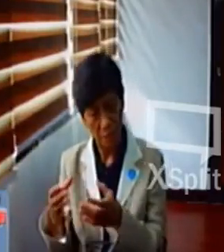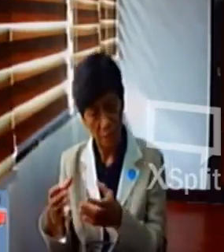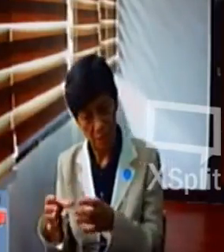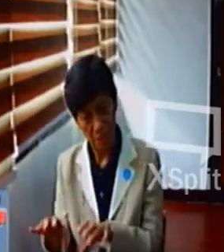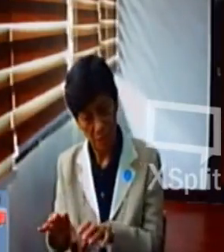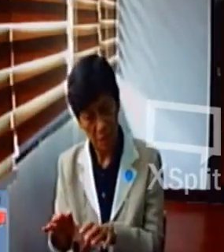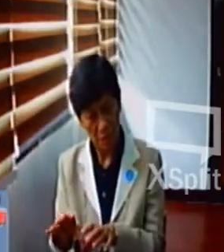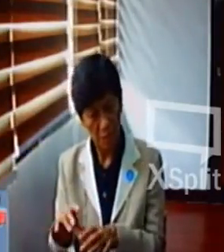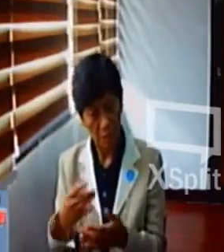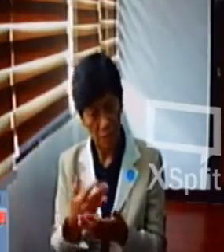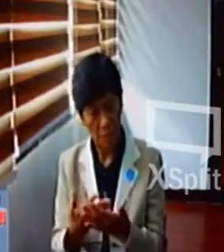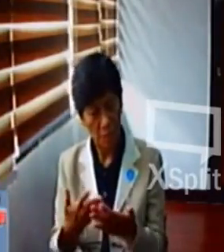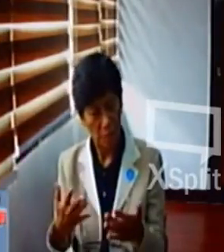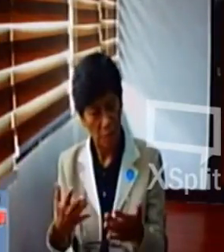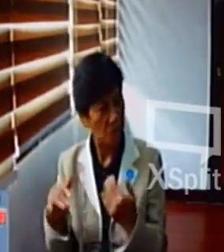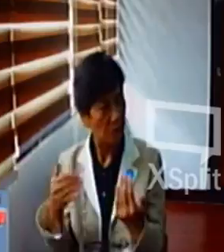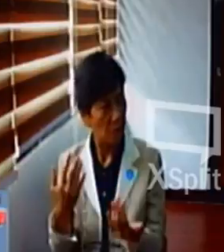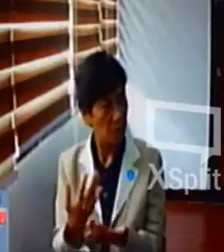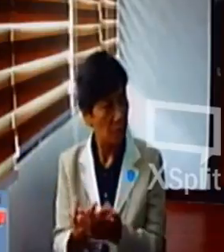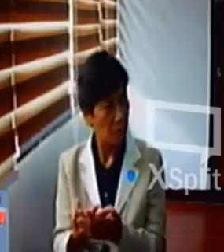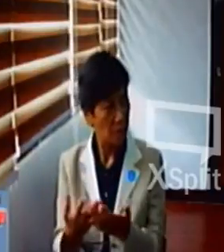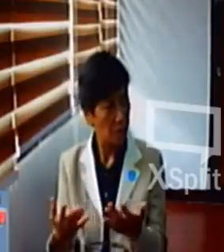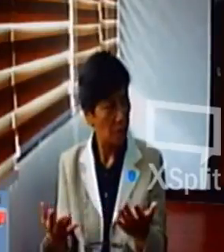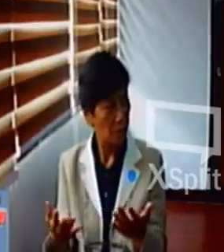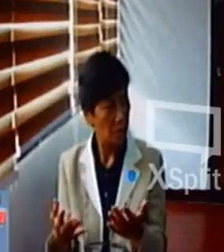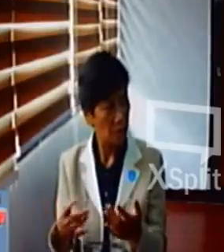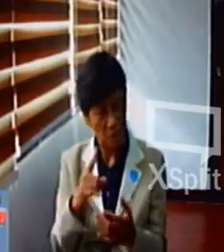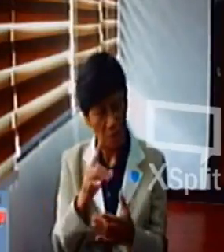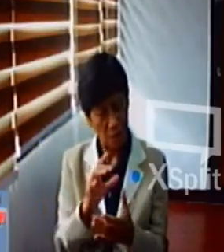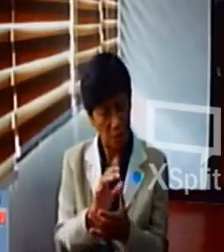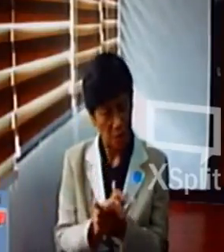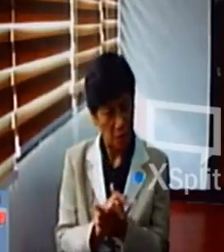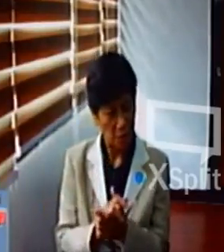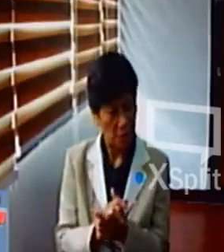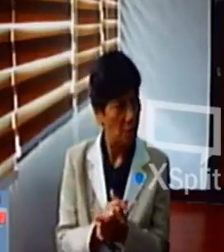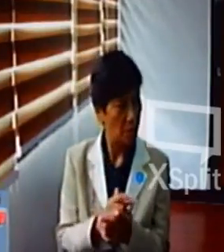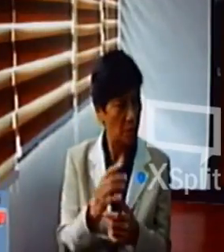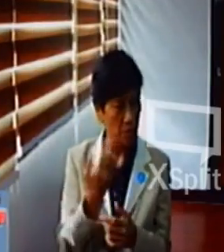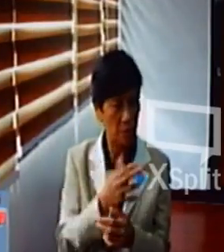thing, I believe they should be responsible enough